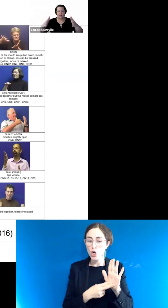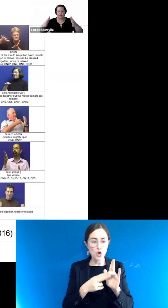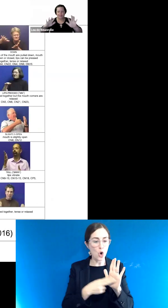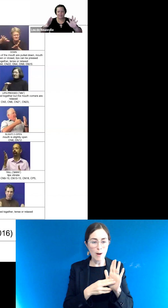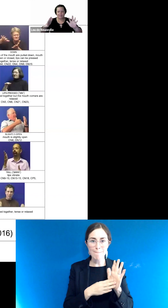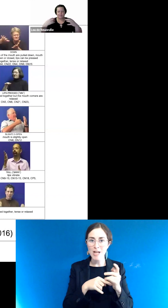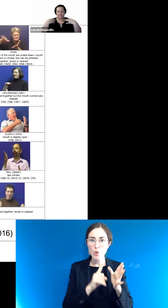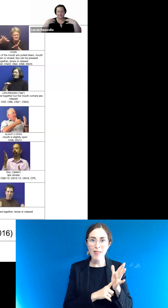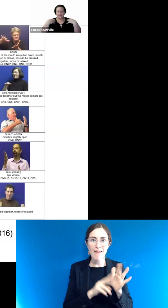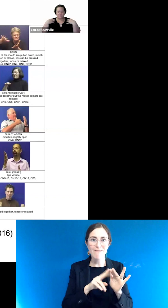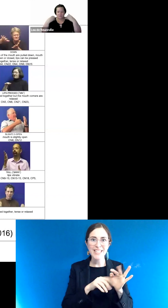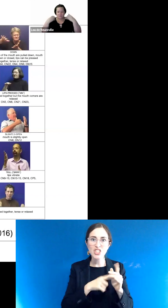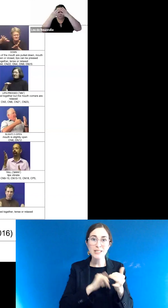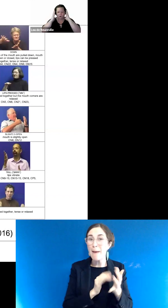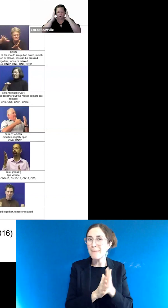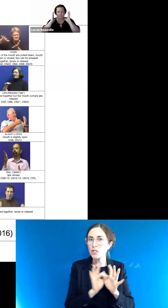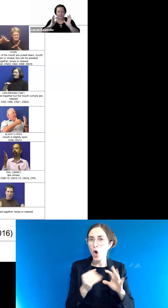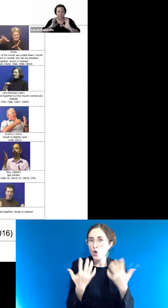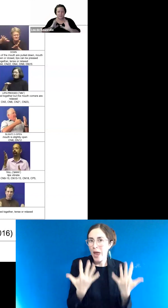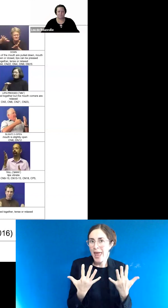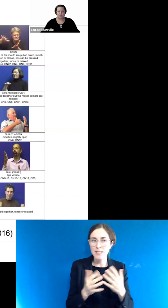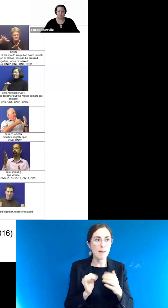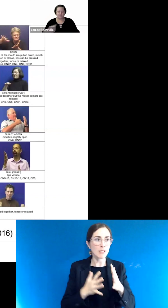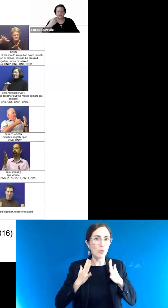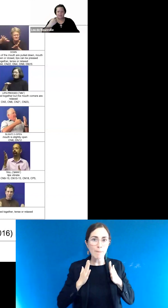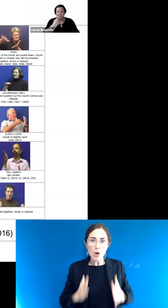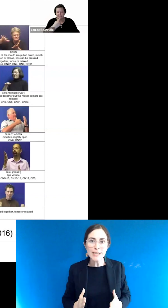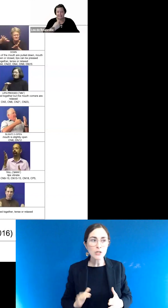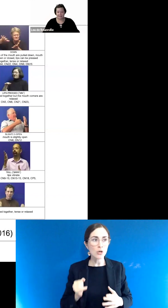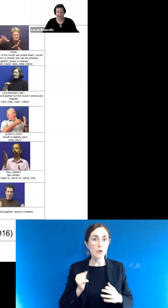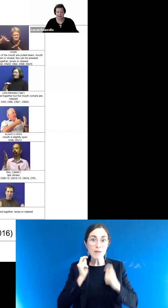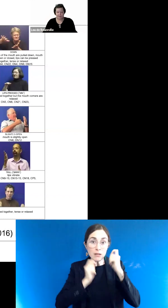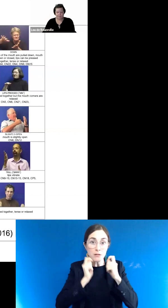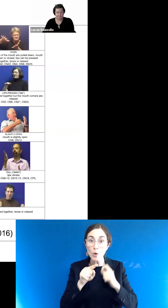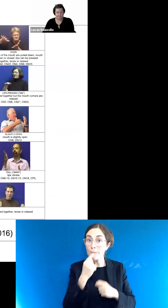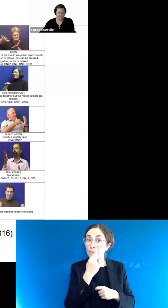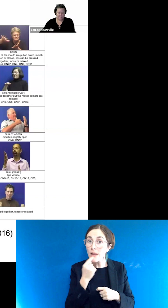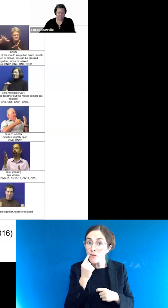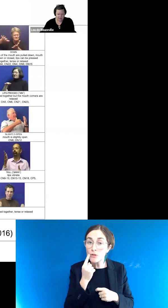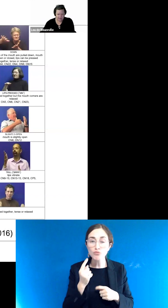that's not on the hands. So your body, your facial expressions, particularly the mouth.